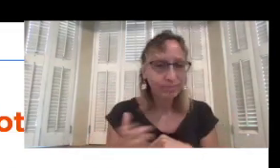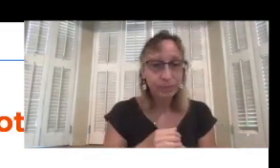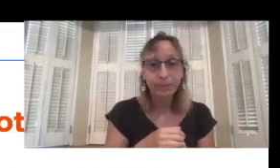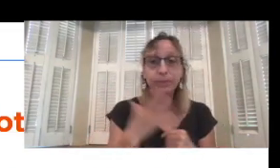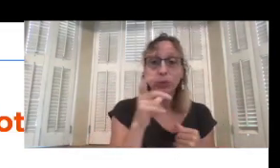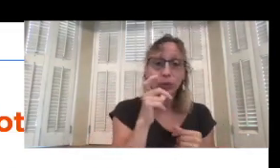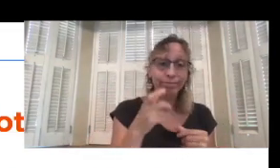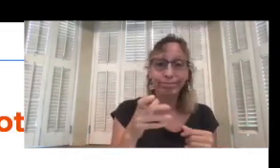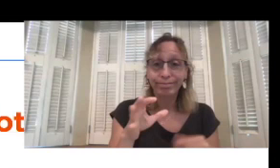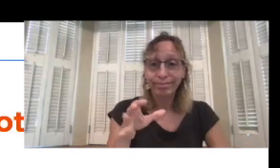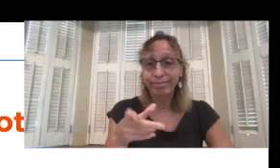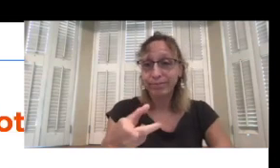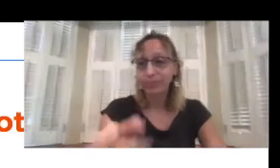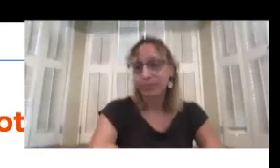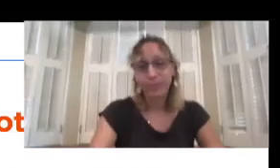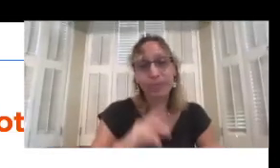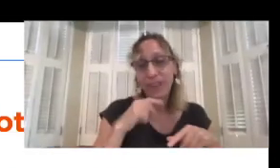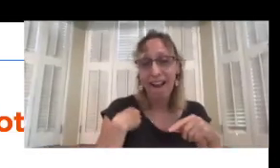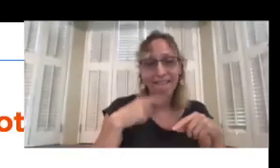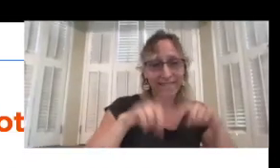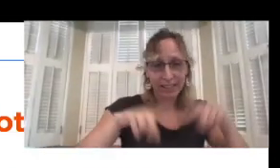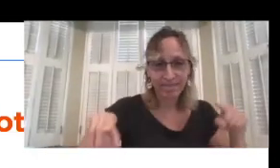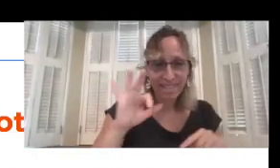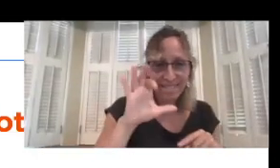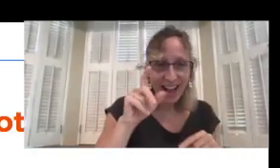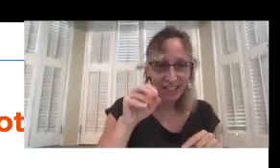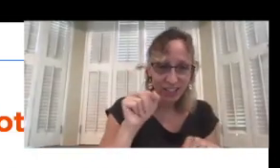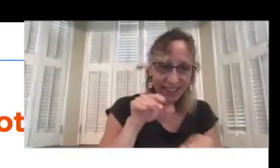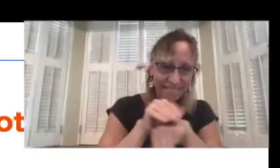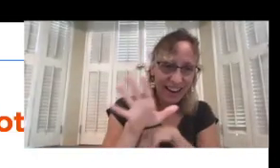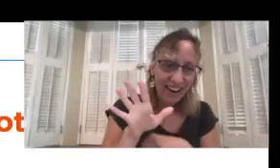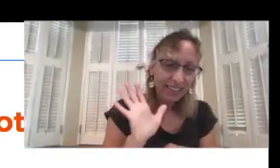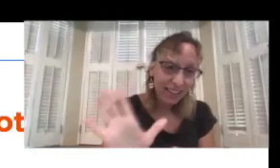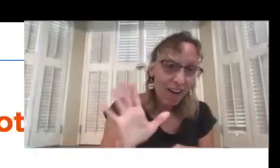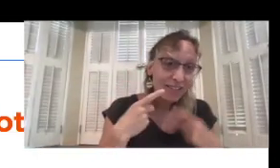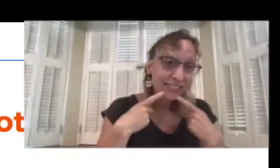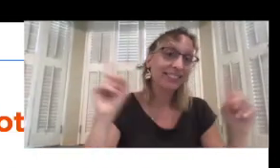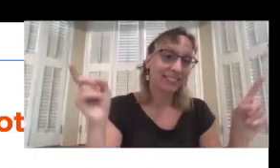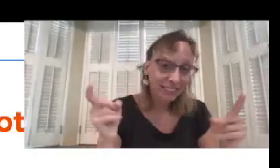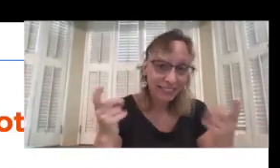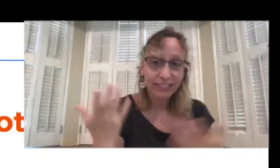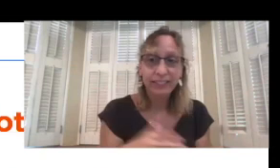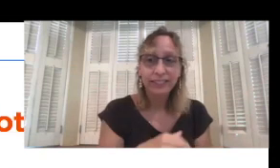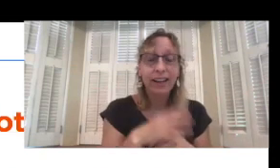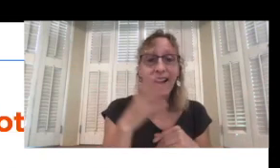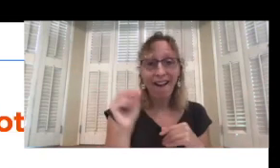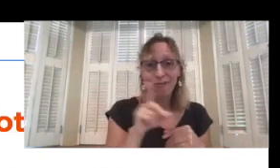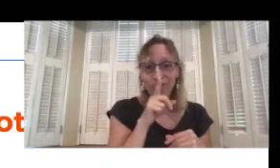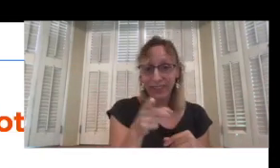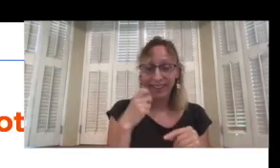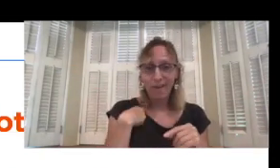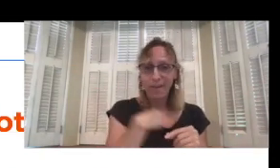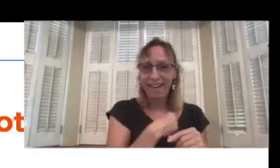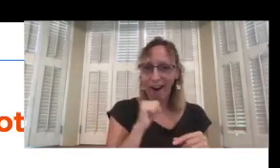to connect to those languages to understand meaning and content. There are also many other factors